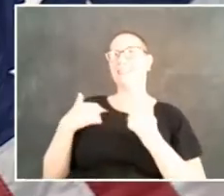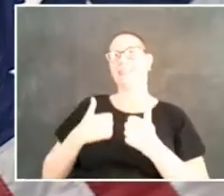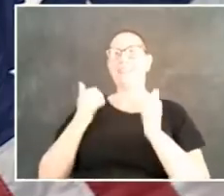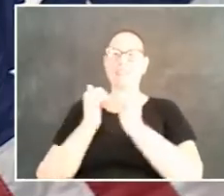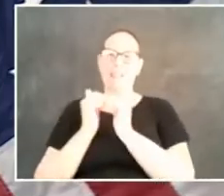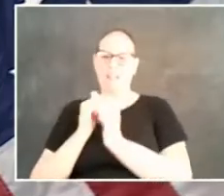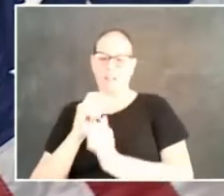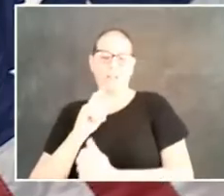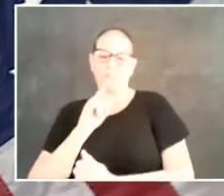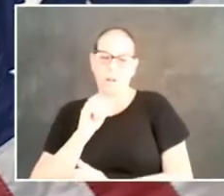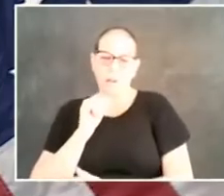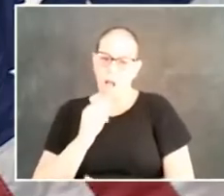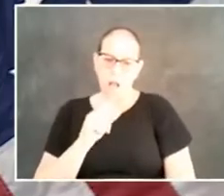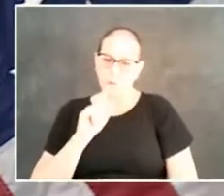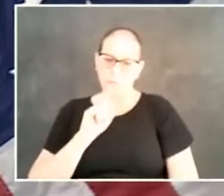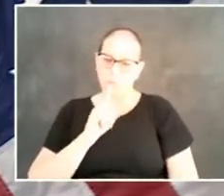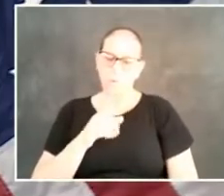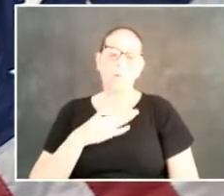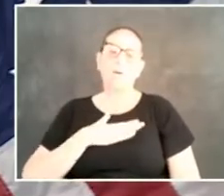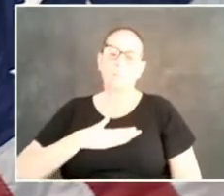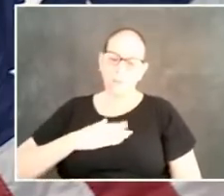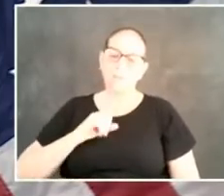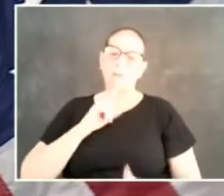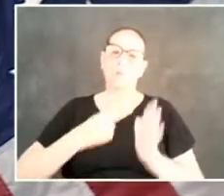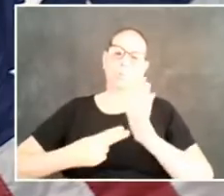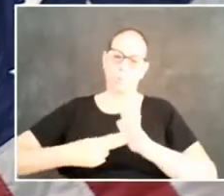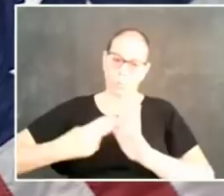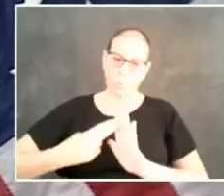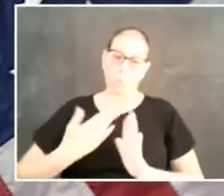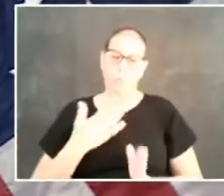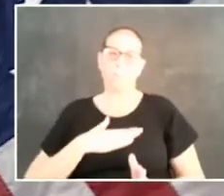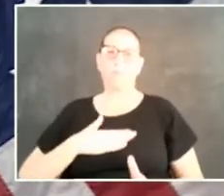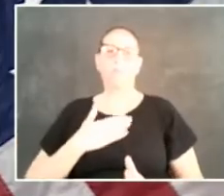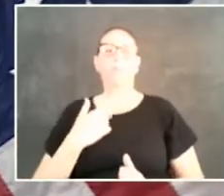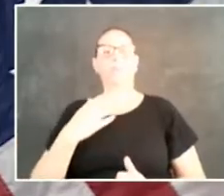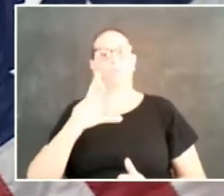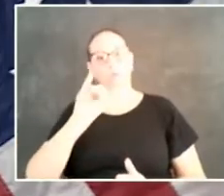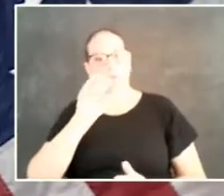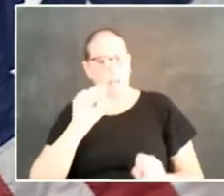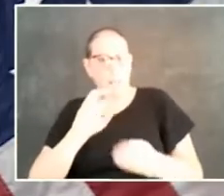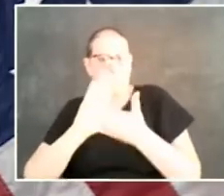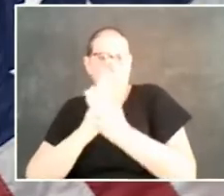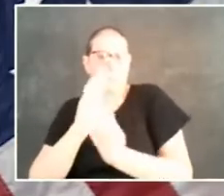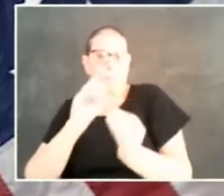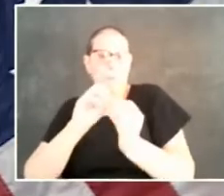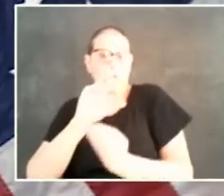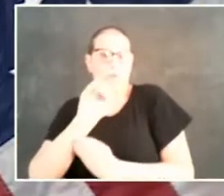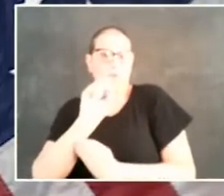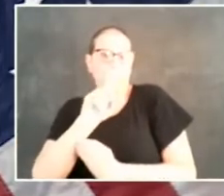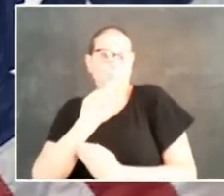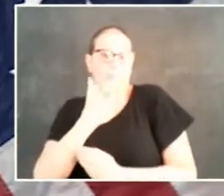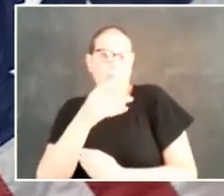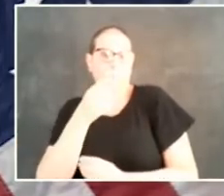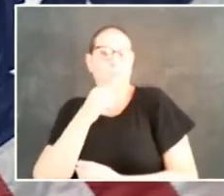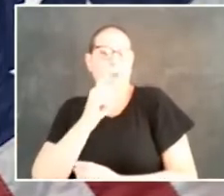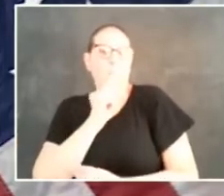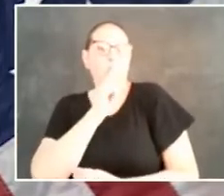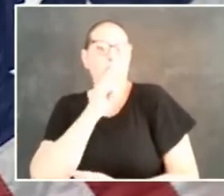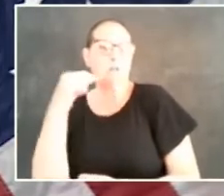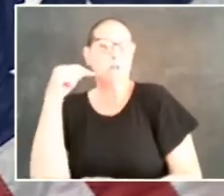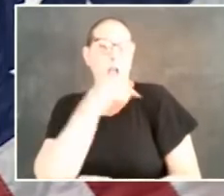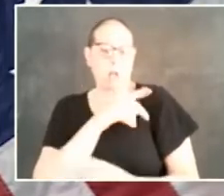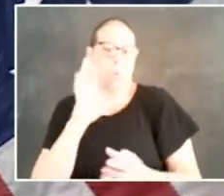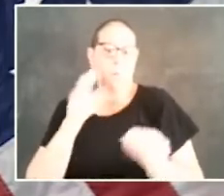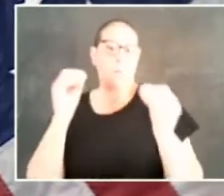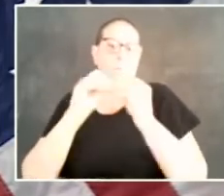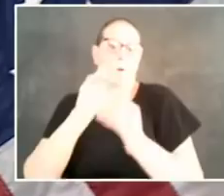else's lives because of potentially spreading this disease. So the NYPD and Parks Enforcement, all the enforcement folks out there